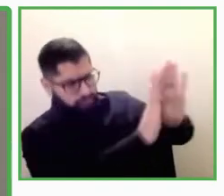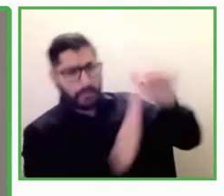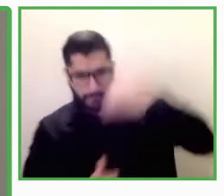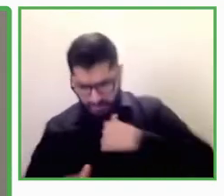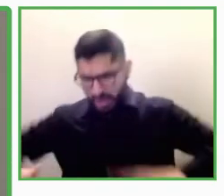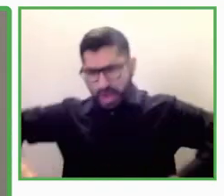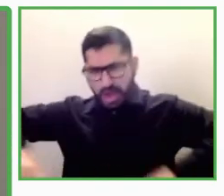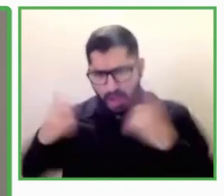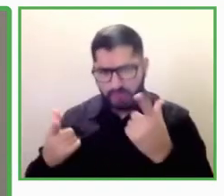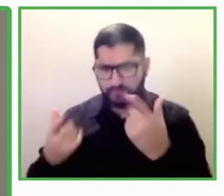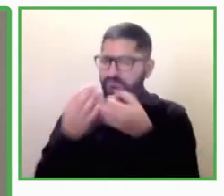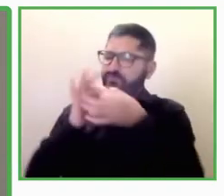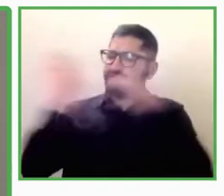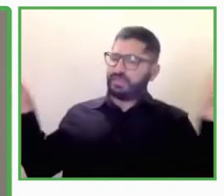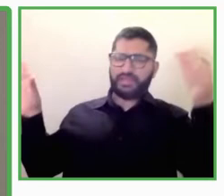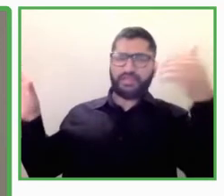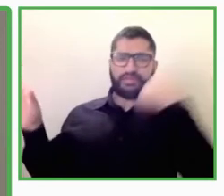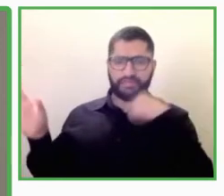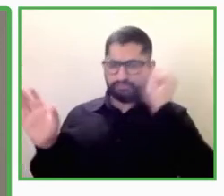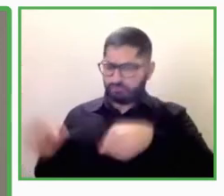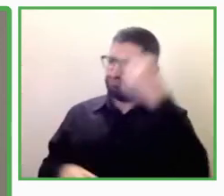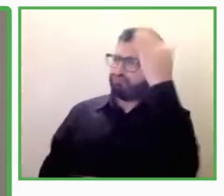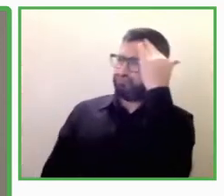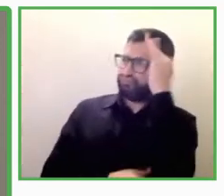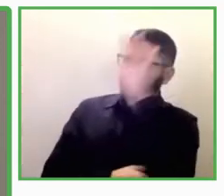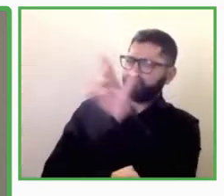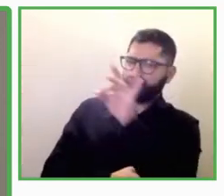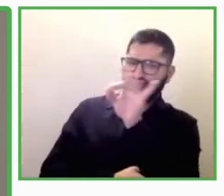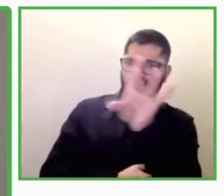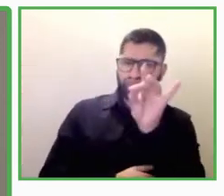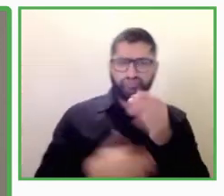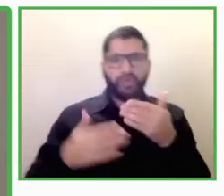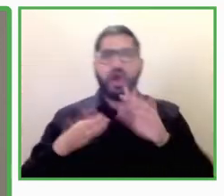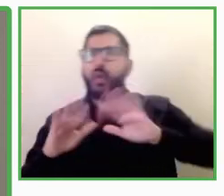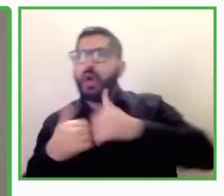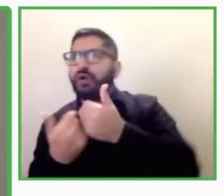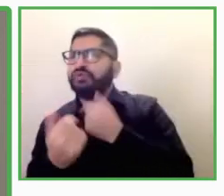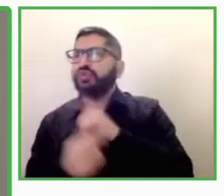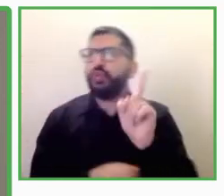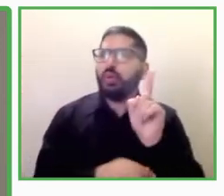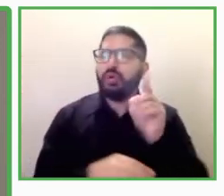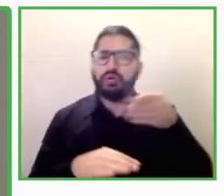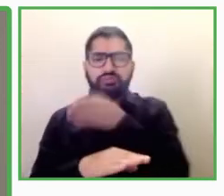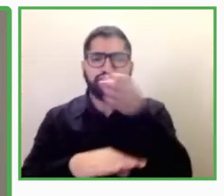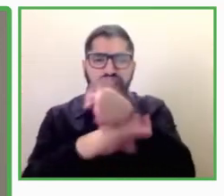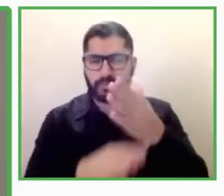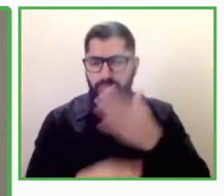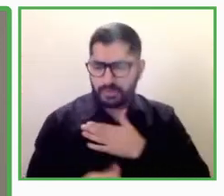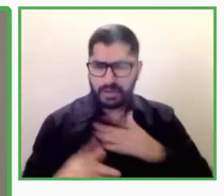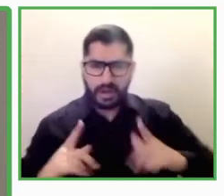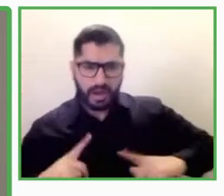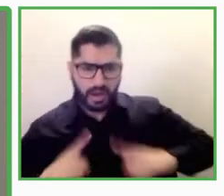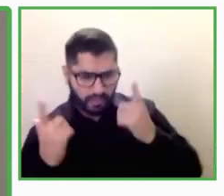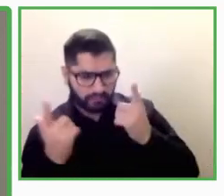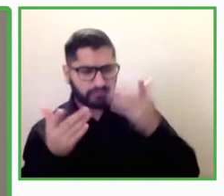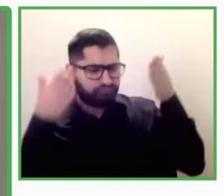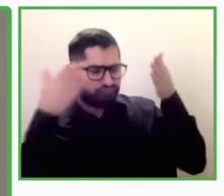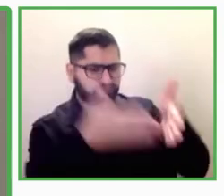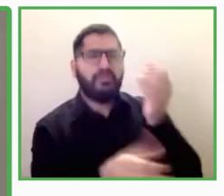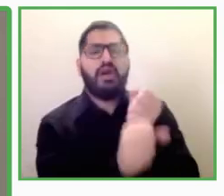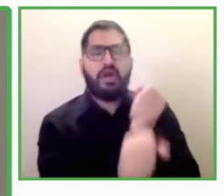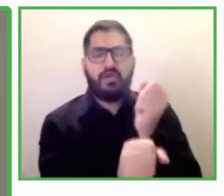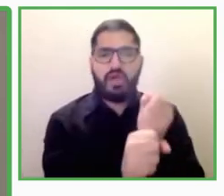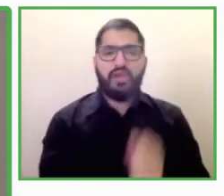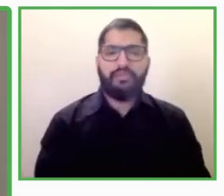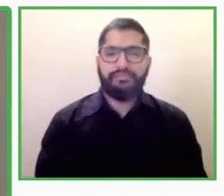freedom when choosing where to form their career. But this is not so easy, right? A fourth